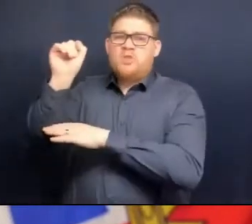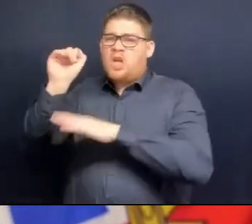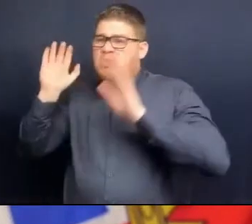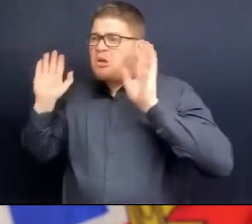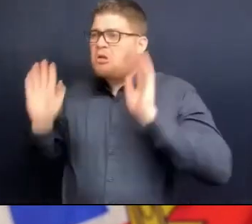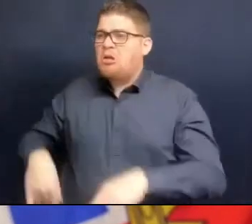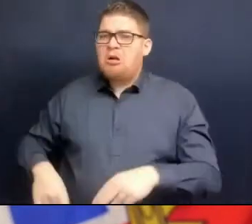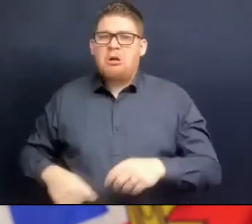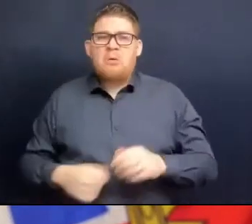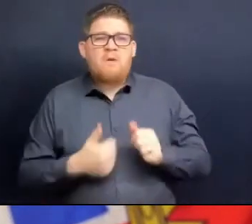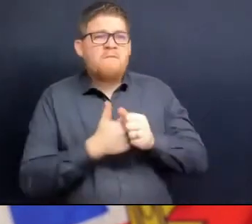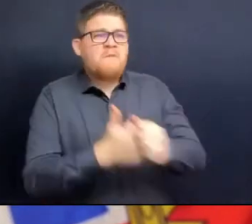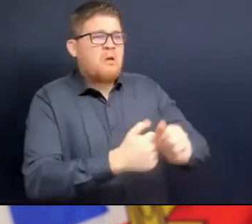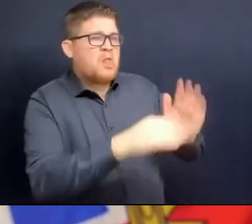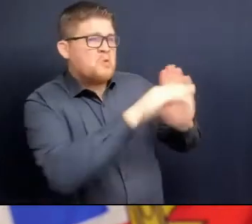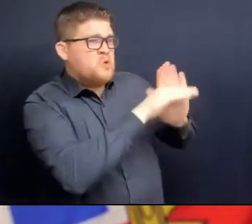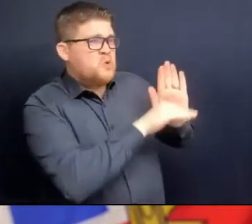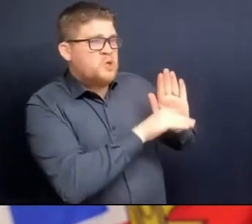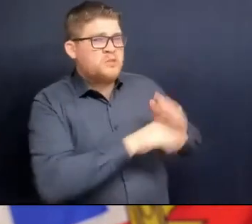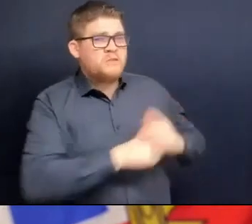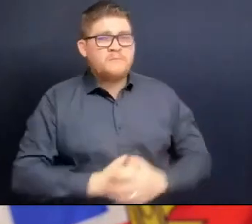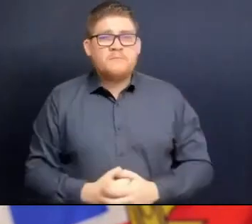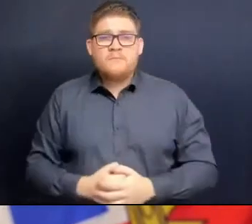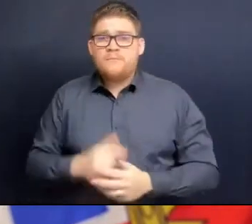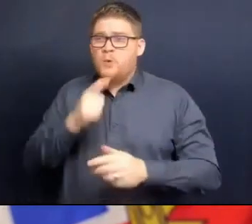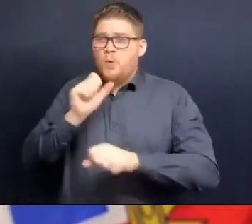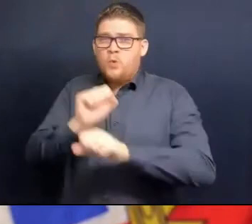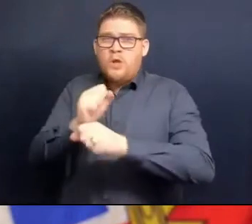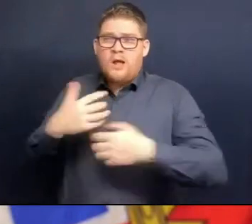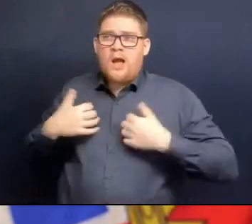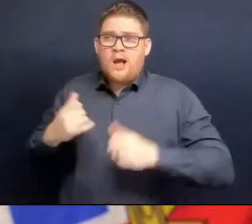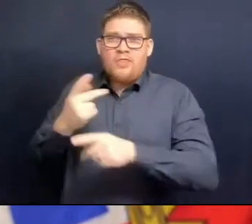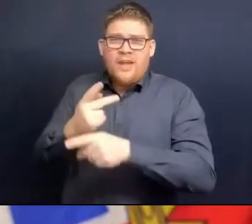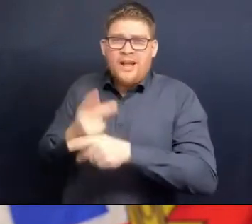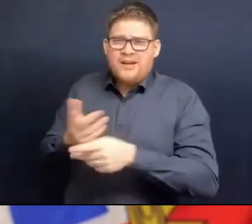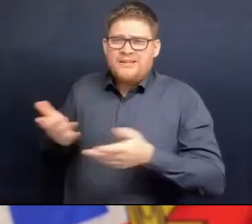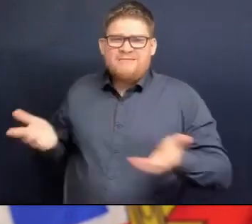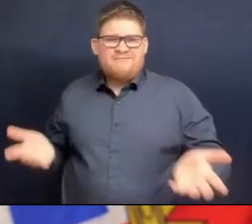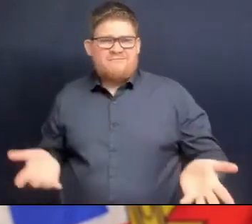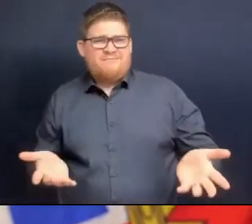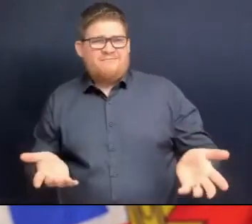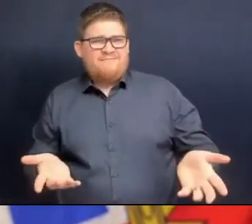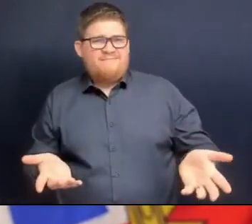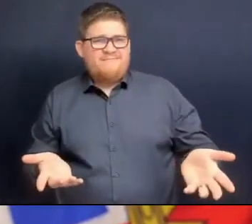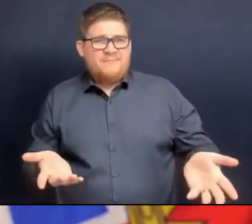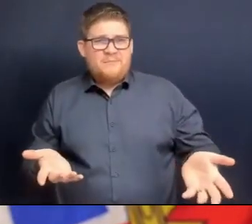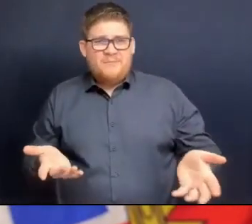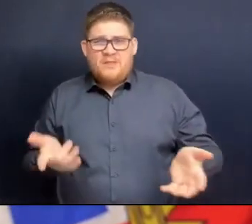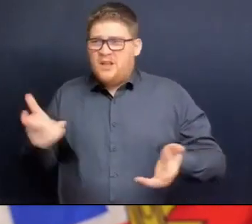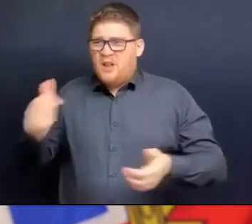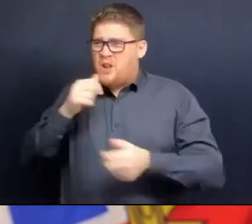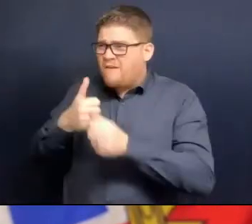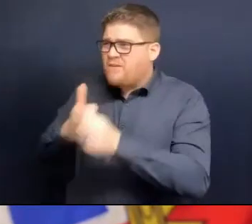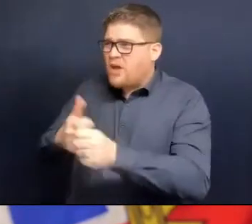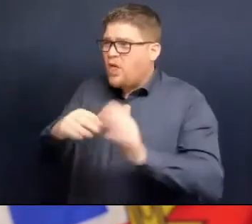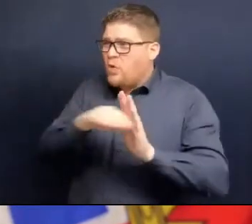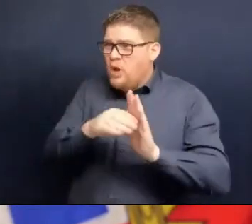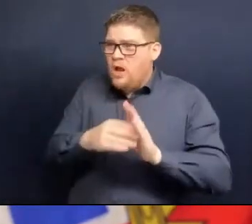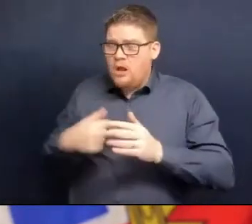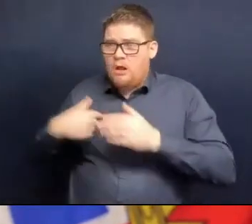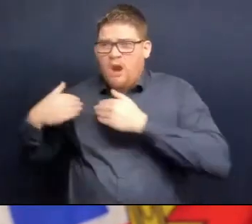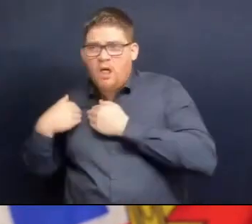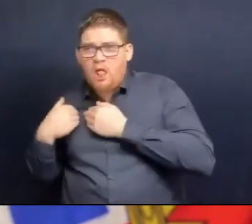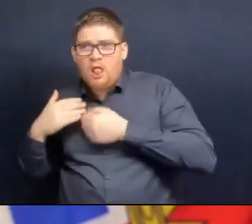so hard for so long. I understand that people are frustrated and we want to do things that we have